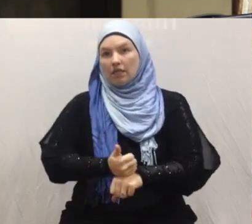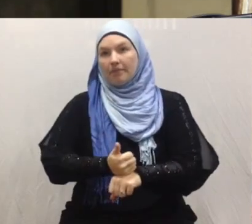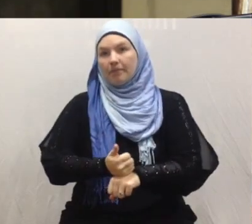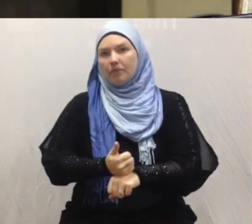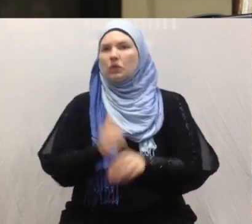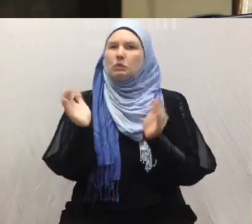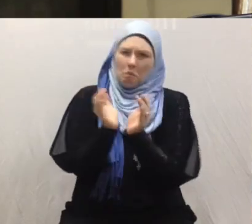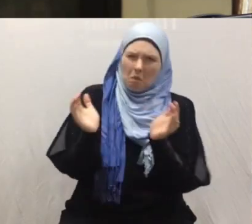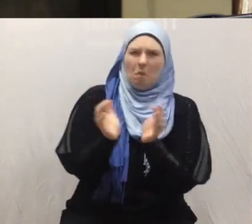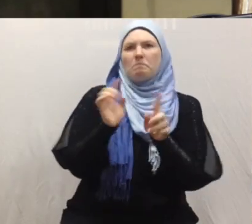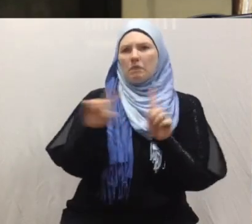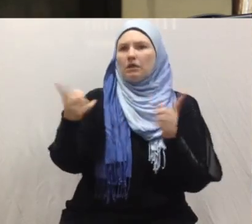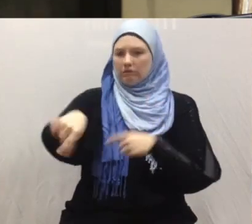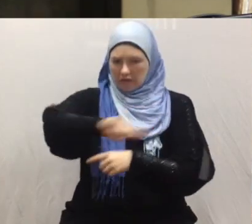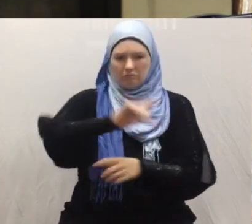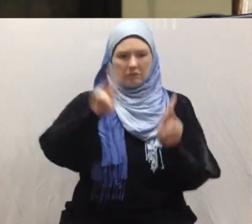small one for that matter.